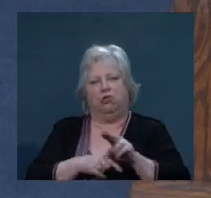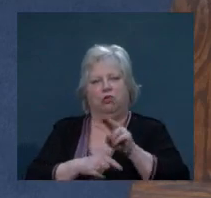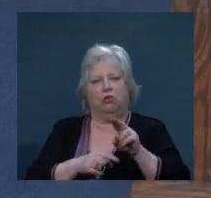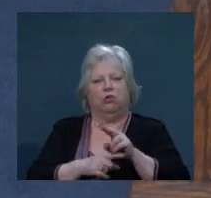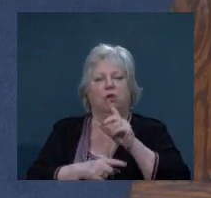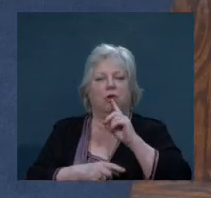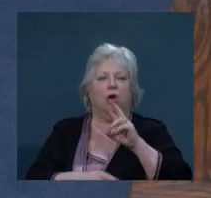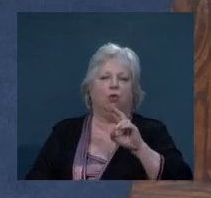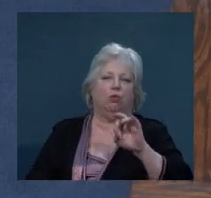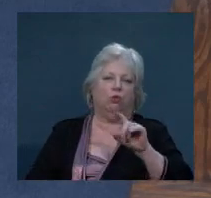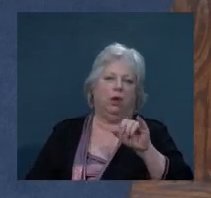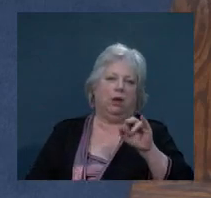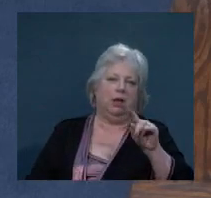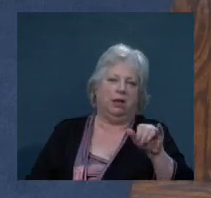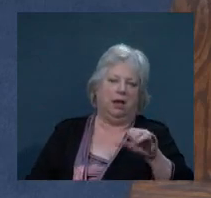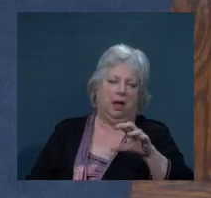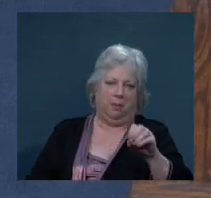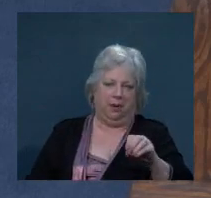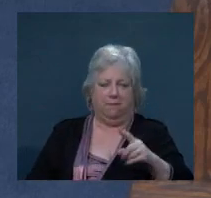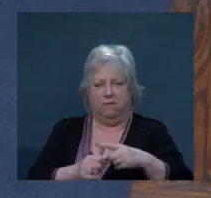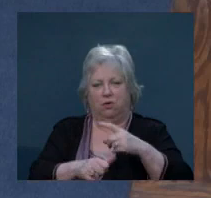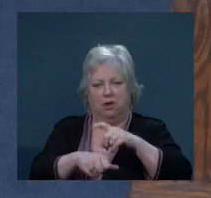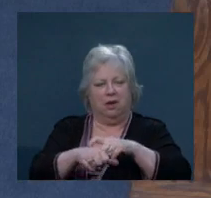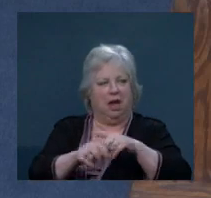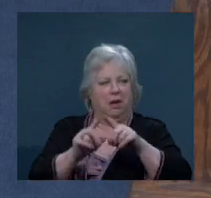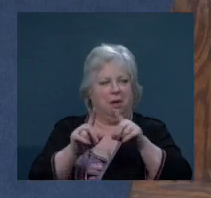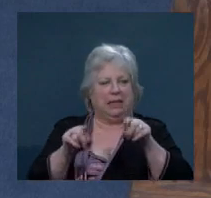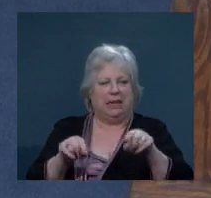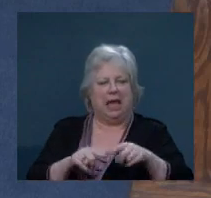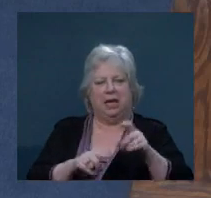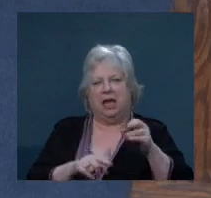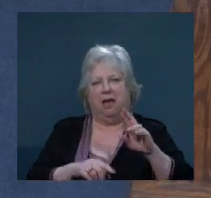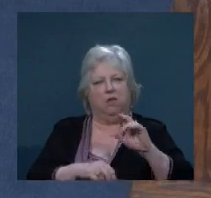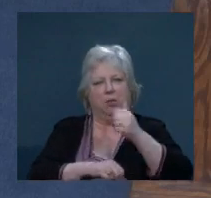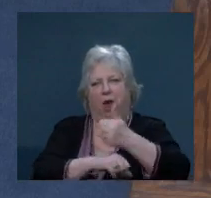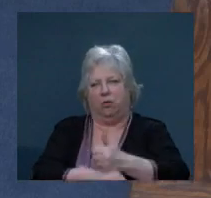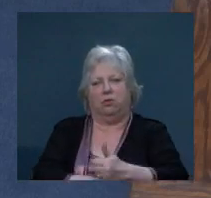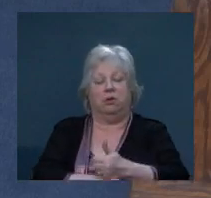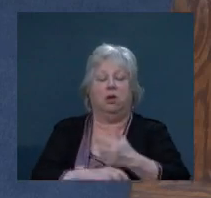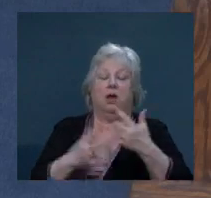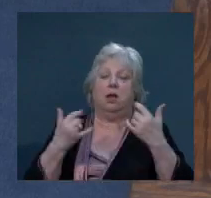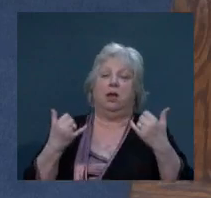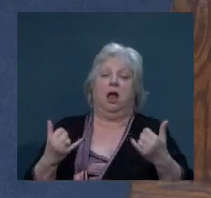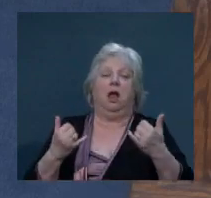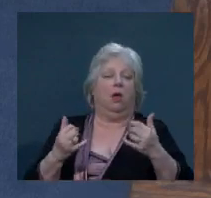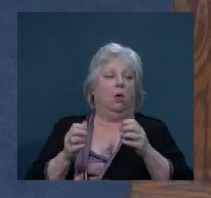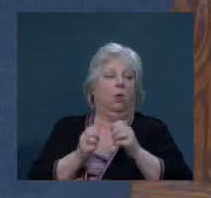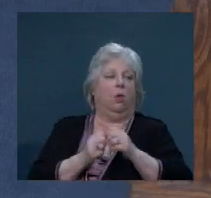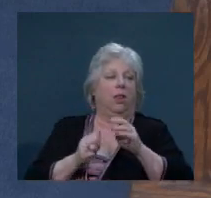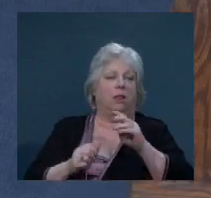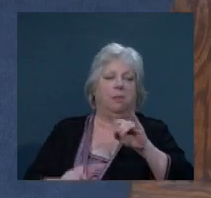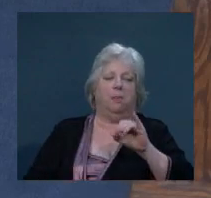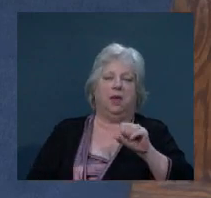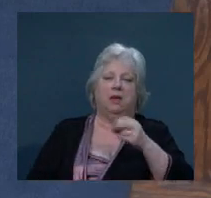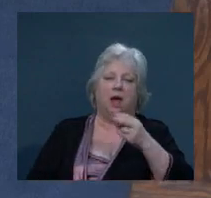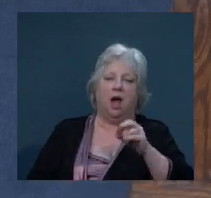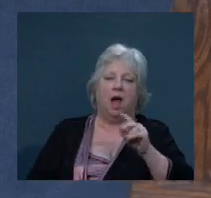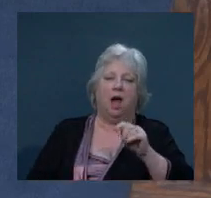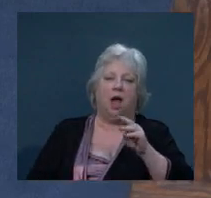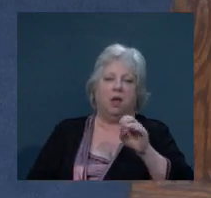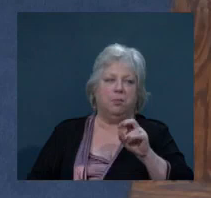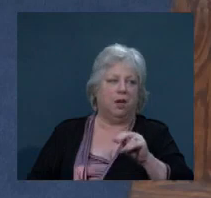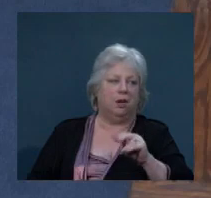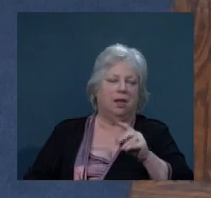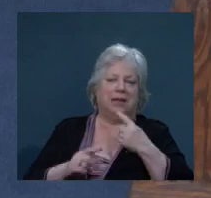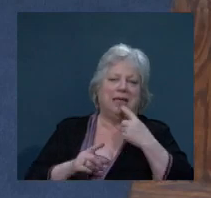a realty company. It's the first time a sign's ever been posted. Now, with Ms. Hotman over, as